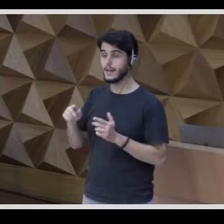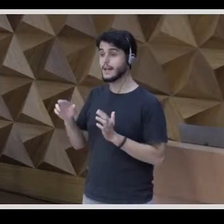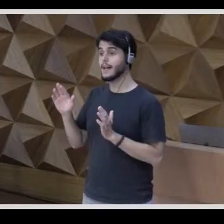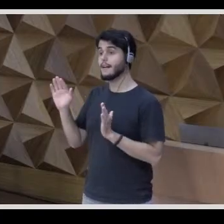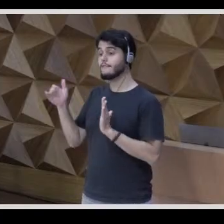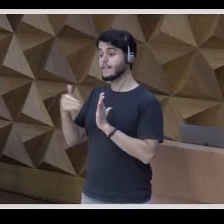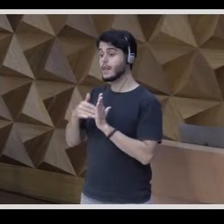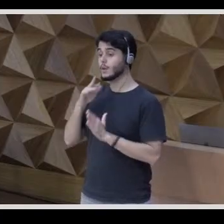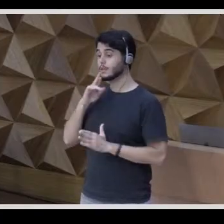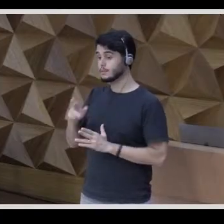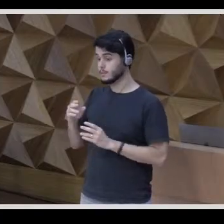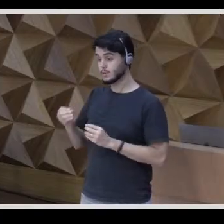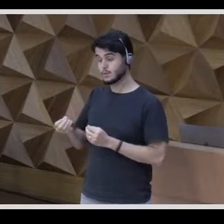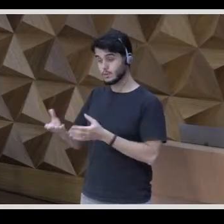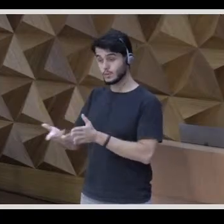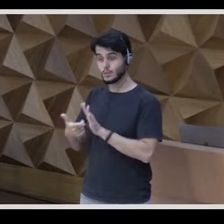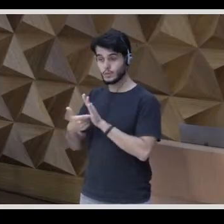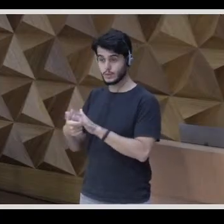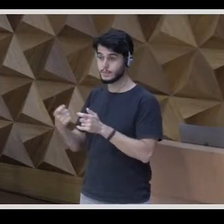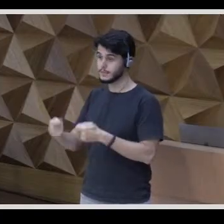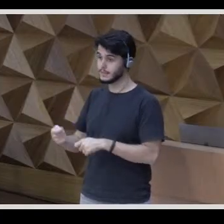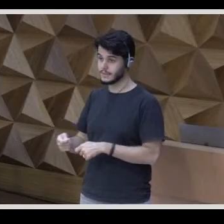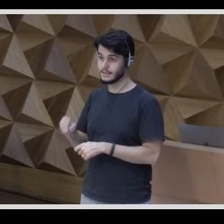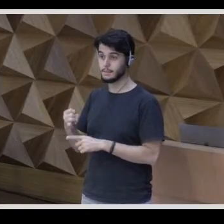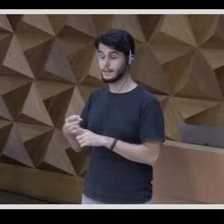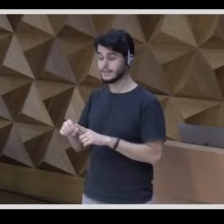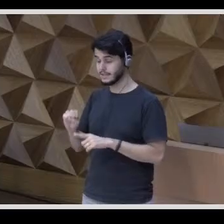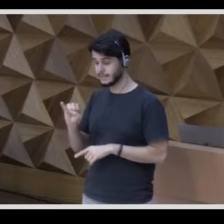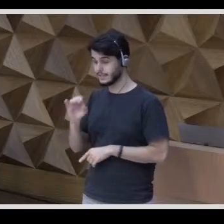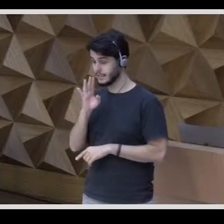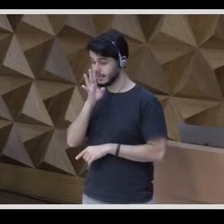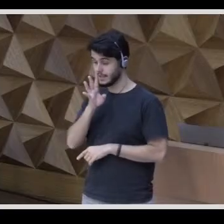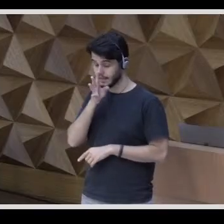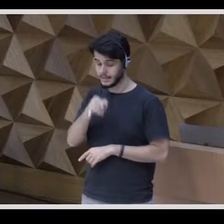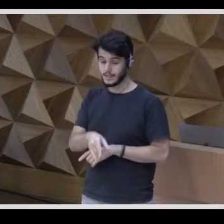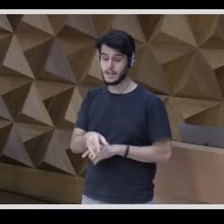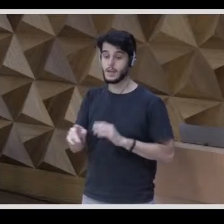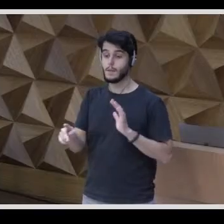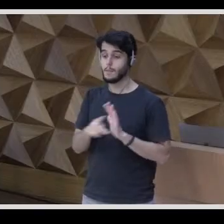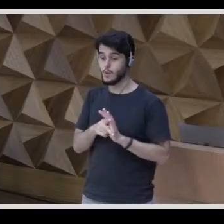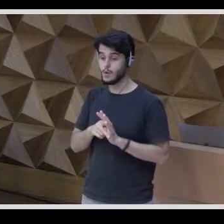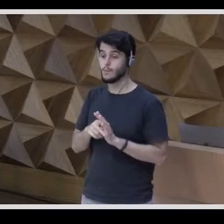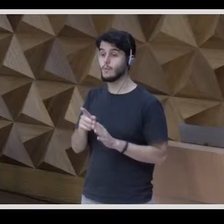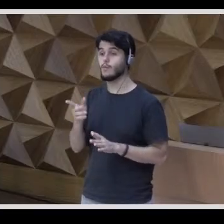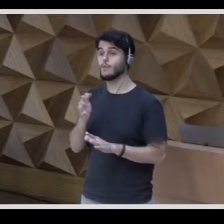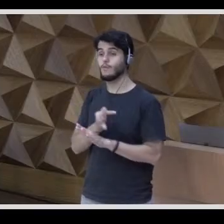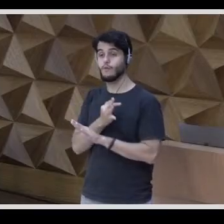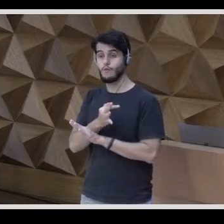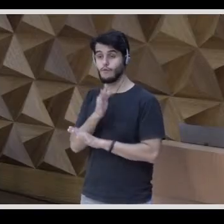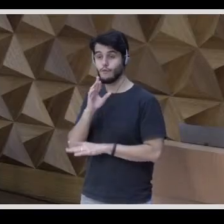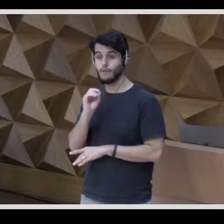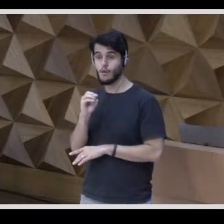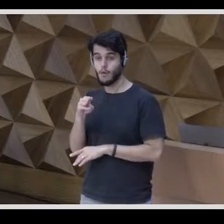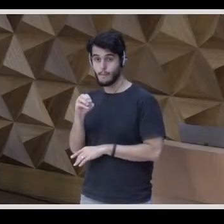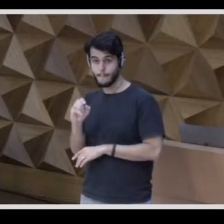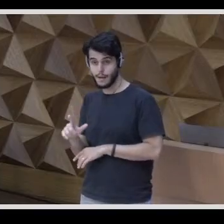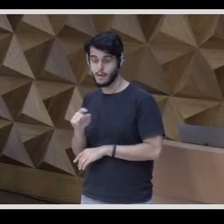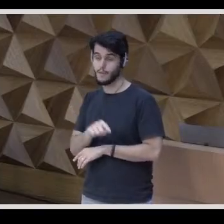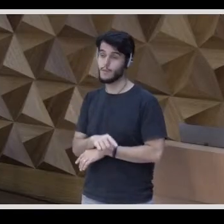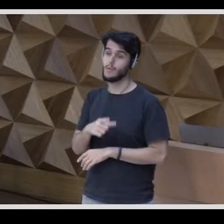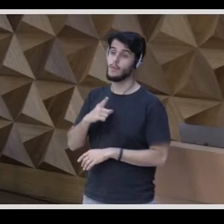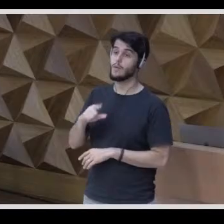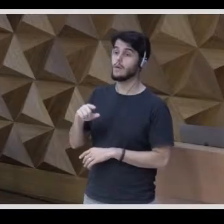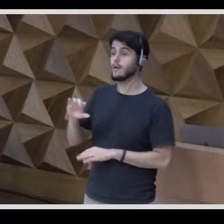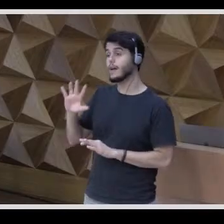will leave you because they will find someone who does it better. They will find a solution that will keep them engaged and that they will then keep spending their